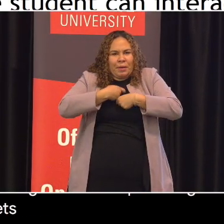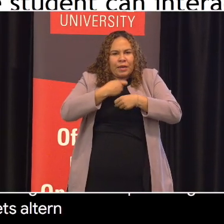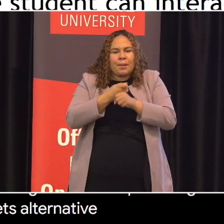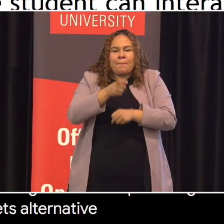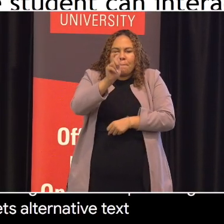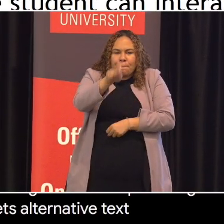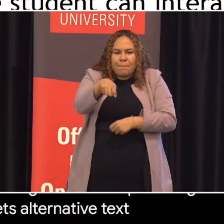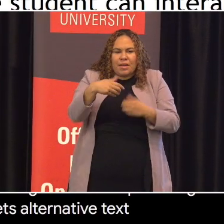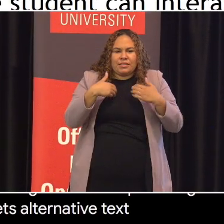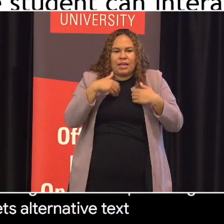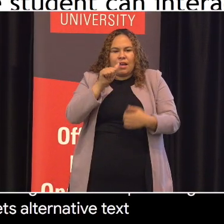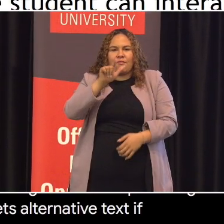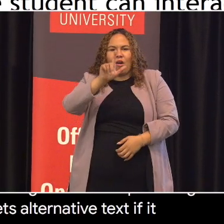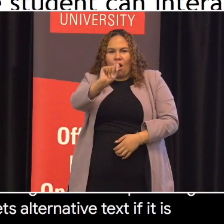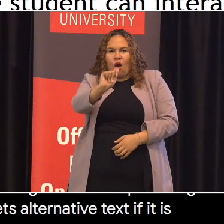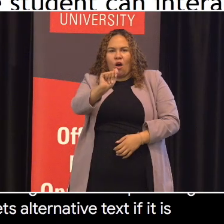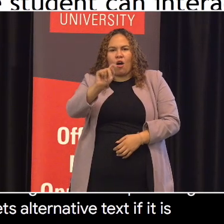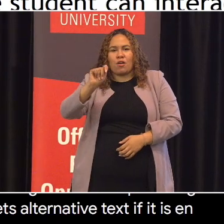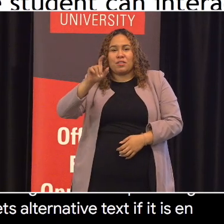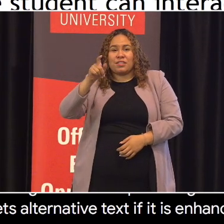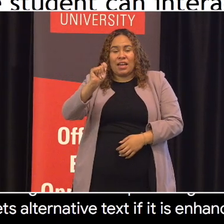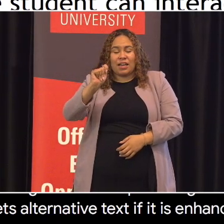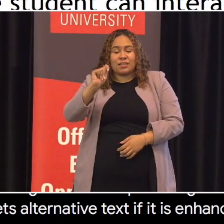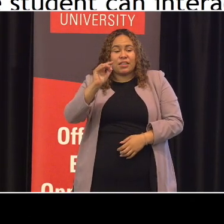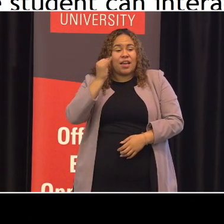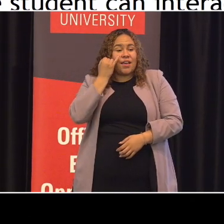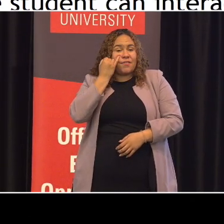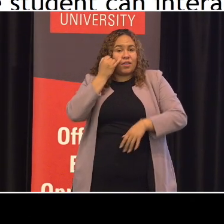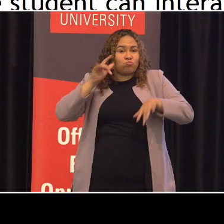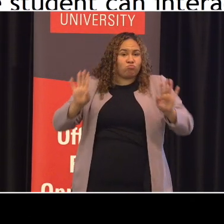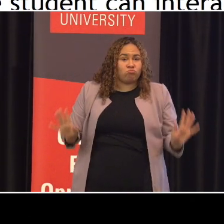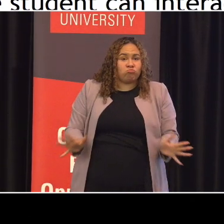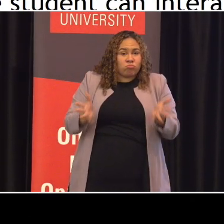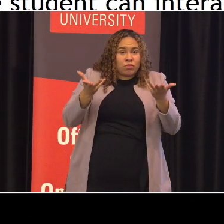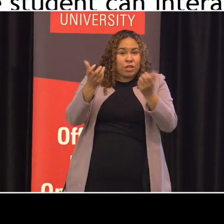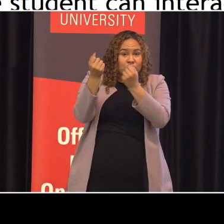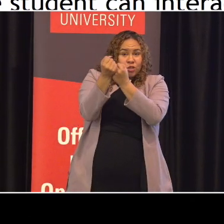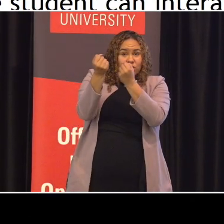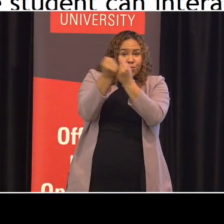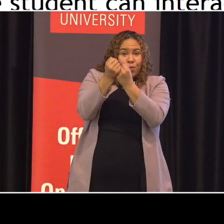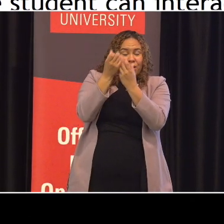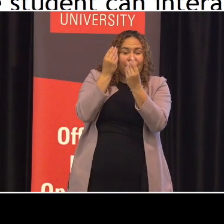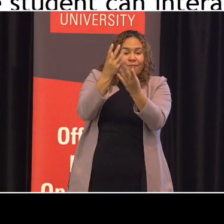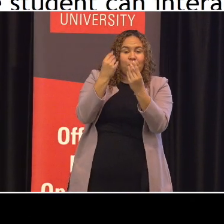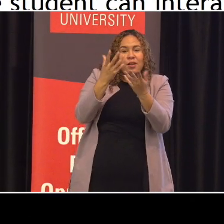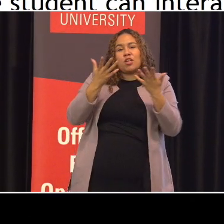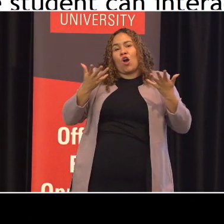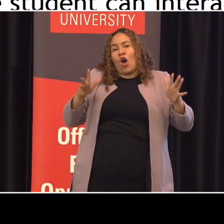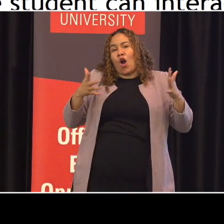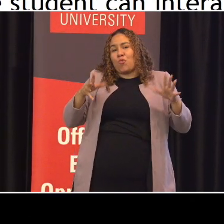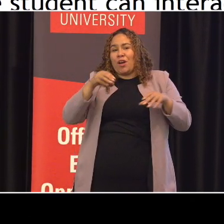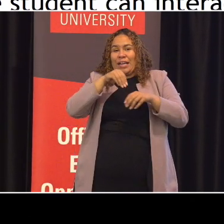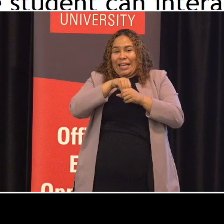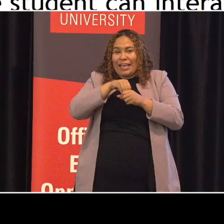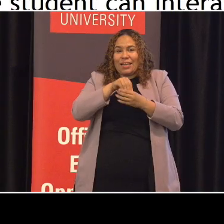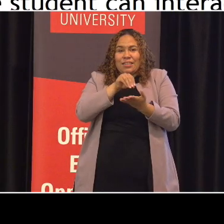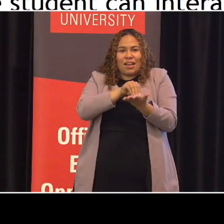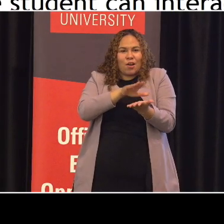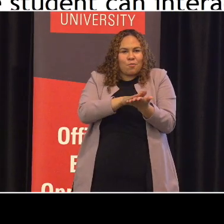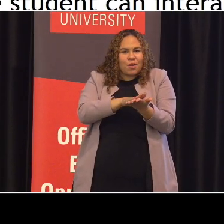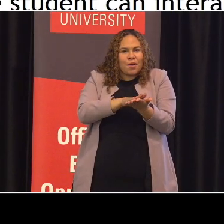alternative text. If it is enhancing information that is in my document,